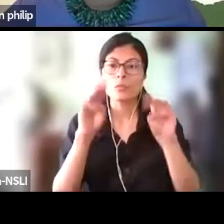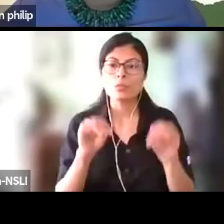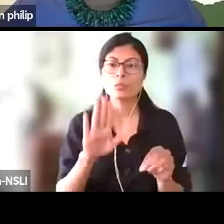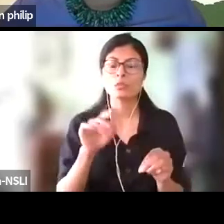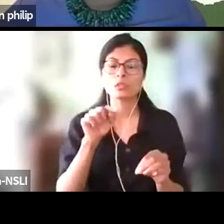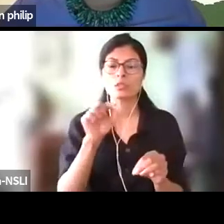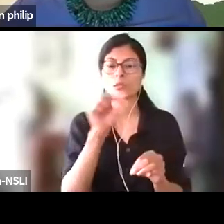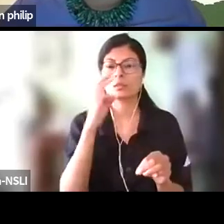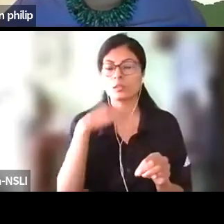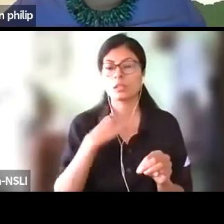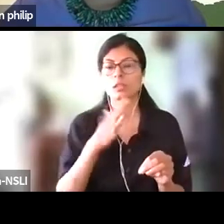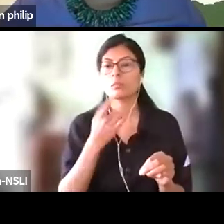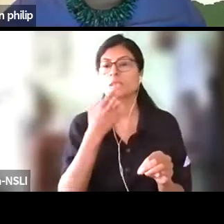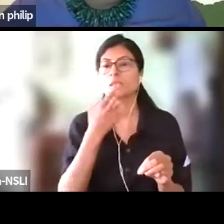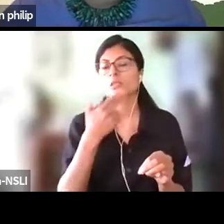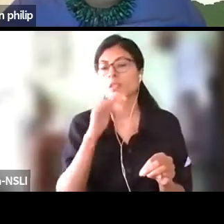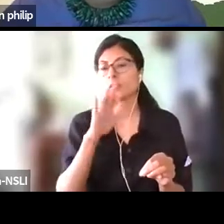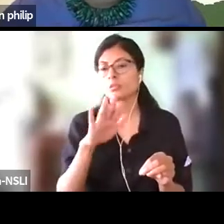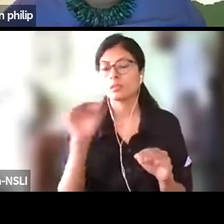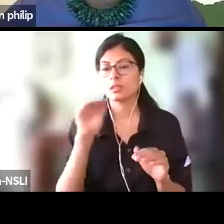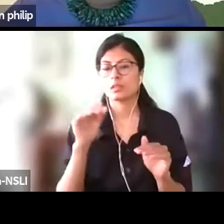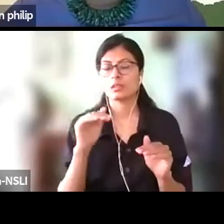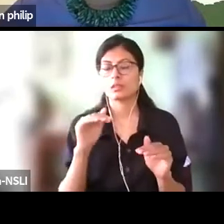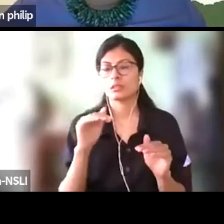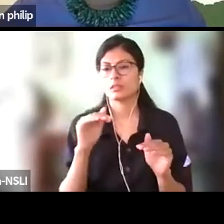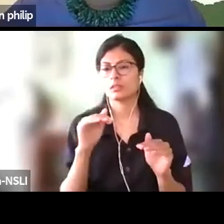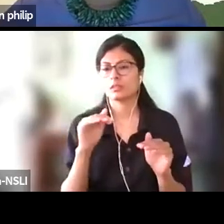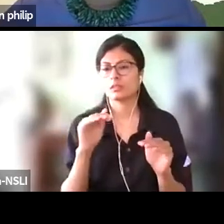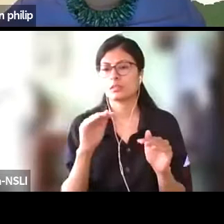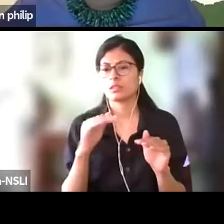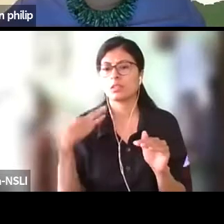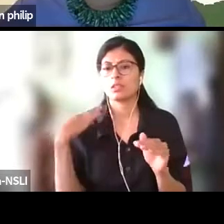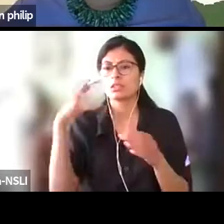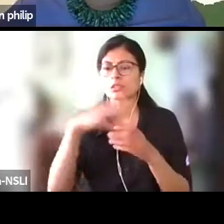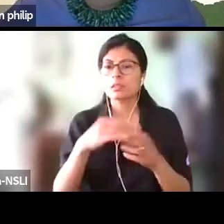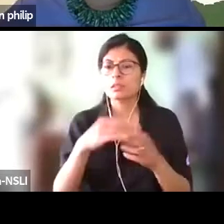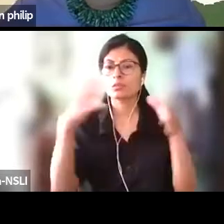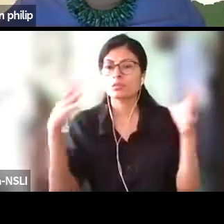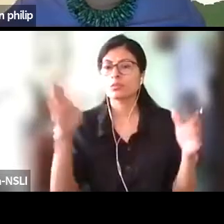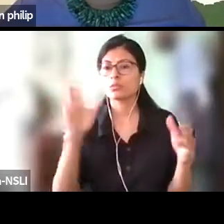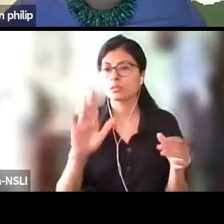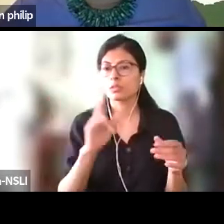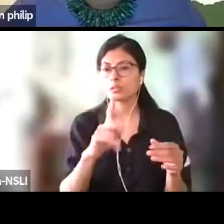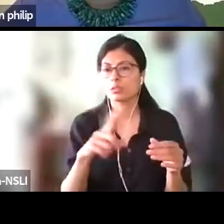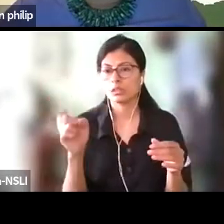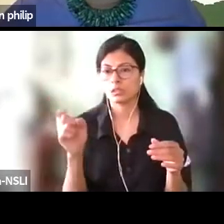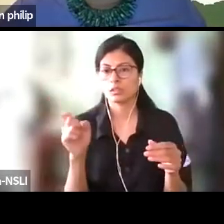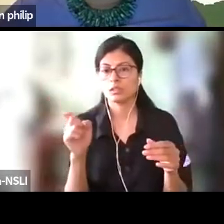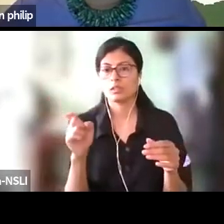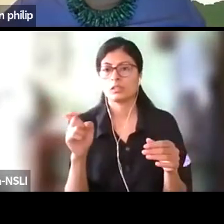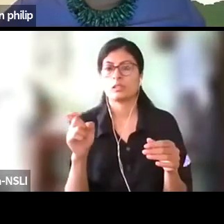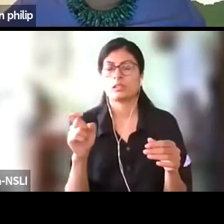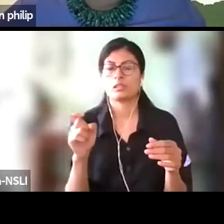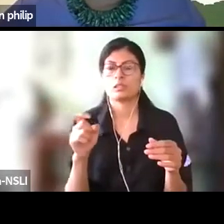need to come with the collective hand and collective support. This is what I would like to add on. Thank you.